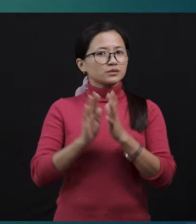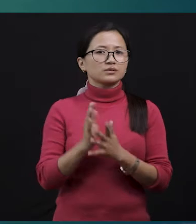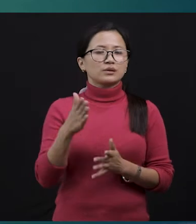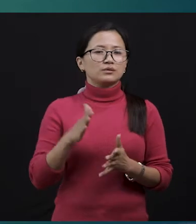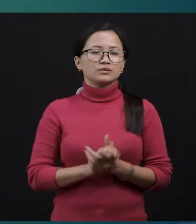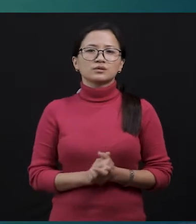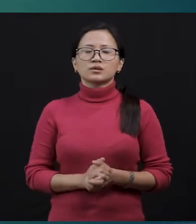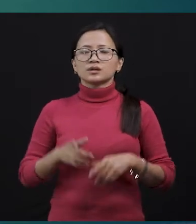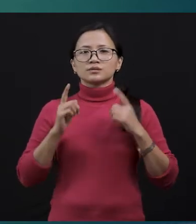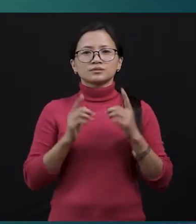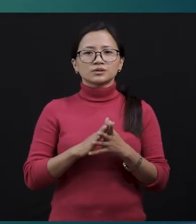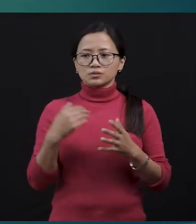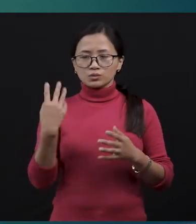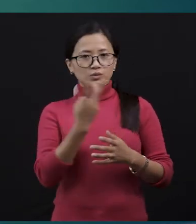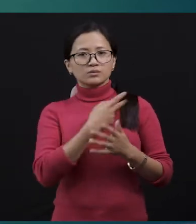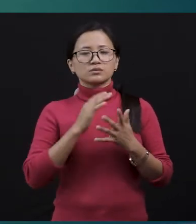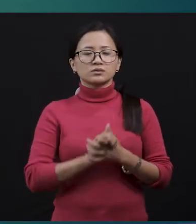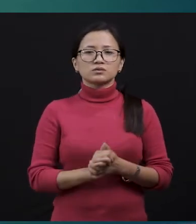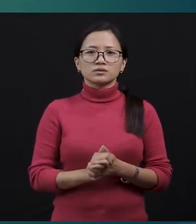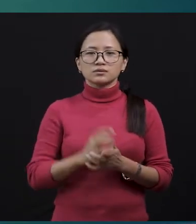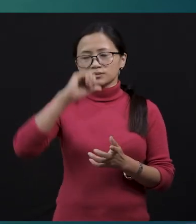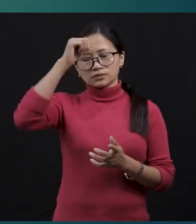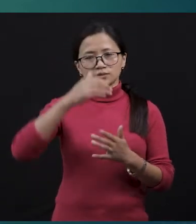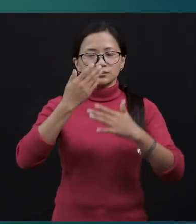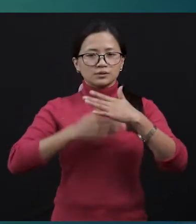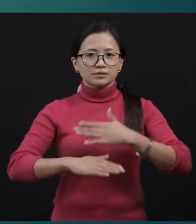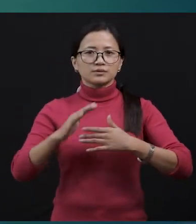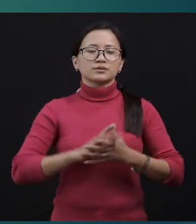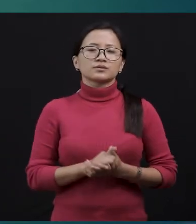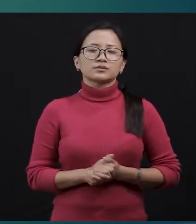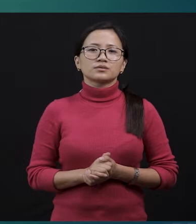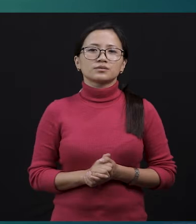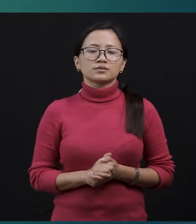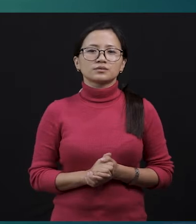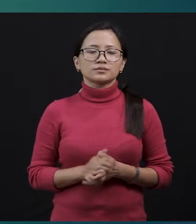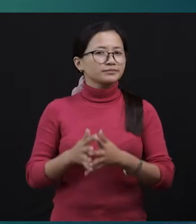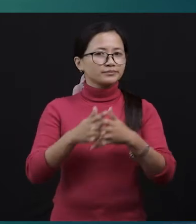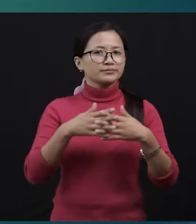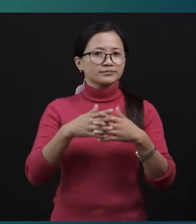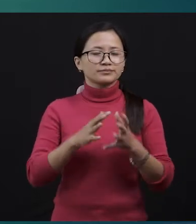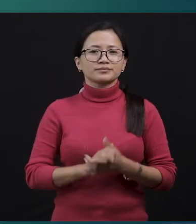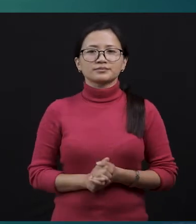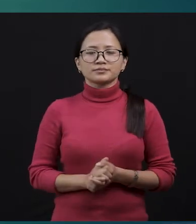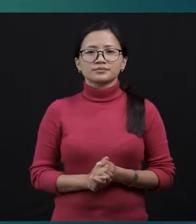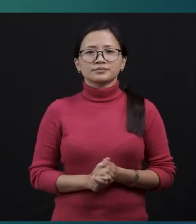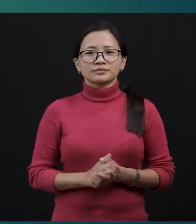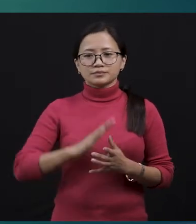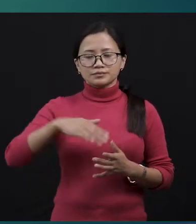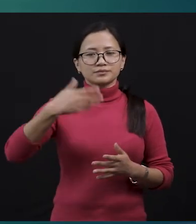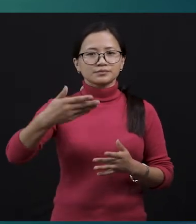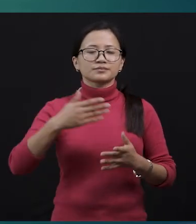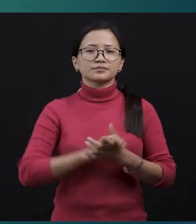are Indian by birth, right? We all are Indian by birth, but for her, she was not an American by birth. And later